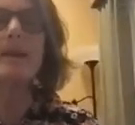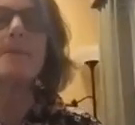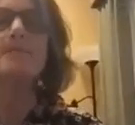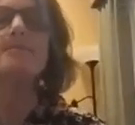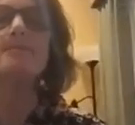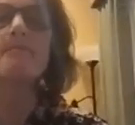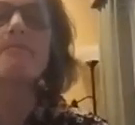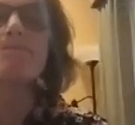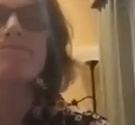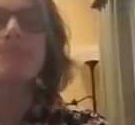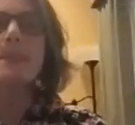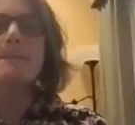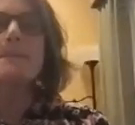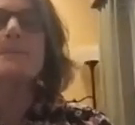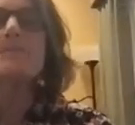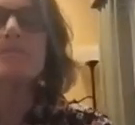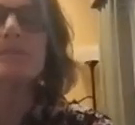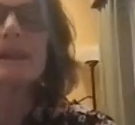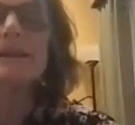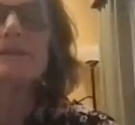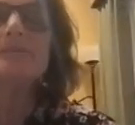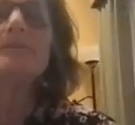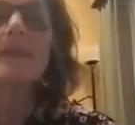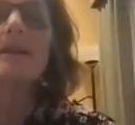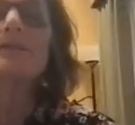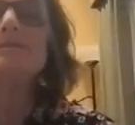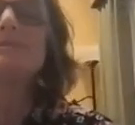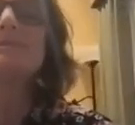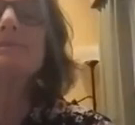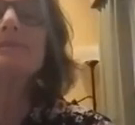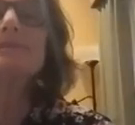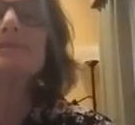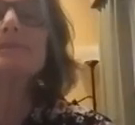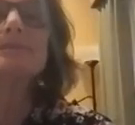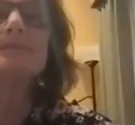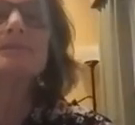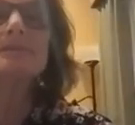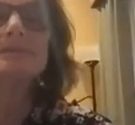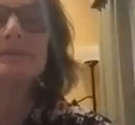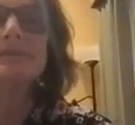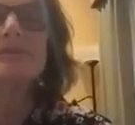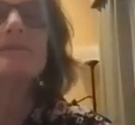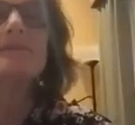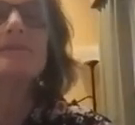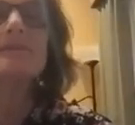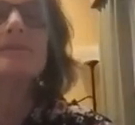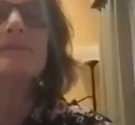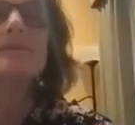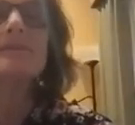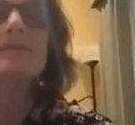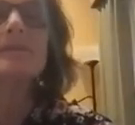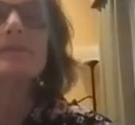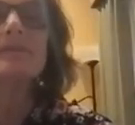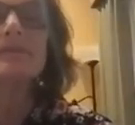So I'm pulling that up just as we speak. Thank you for your patience. That one went just a little bit long. Usually those are right at